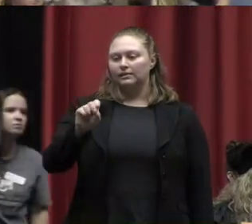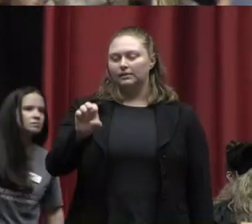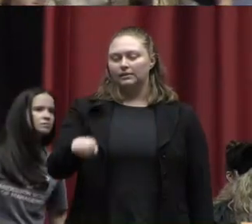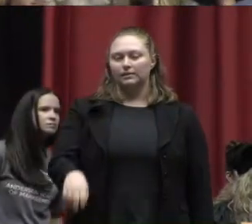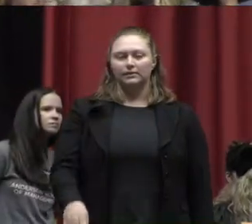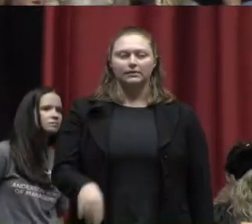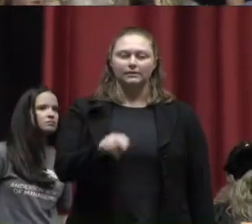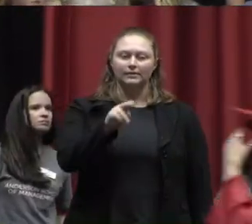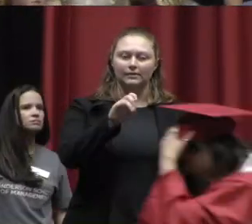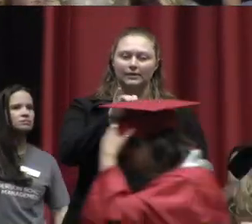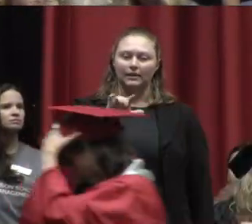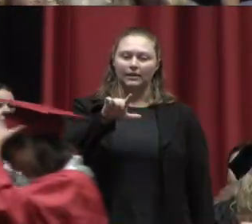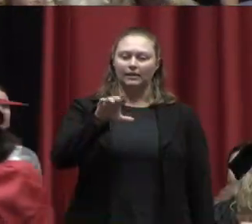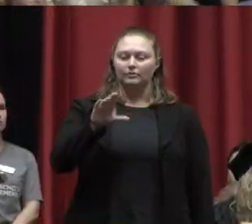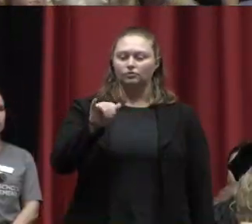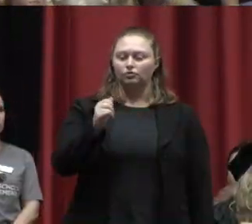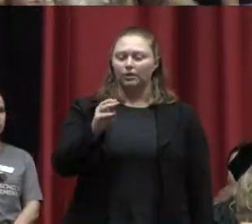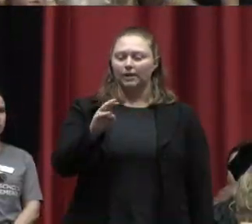Neil James Cole.